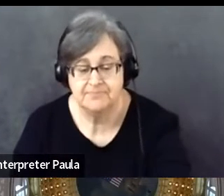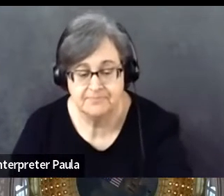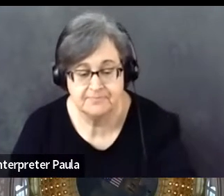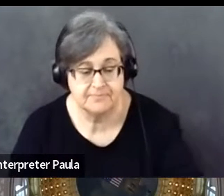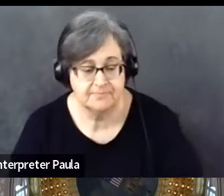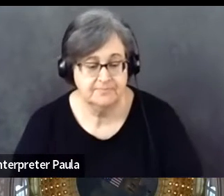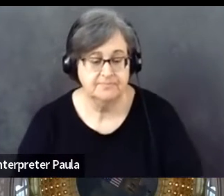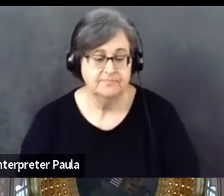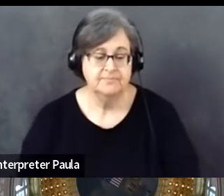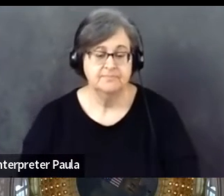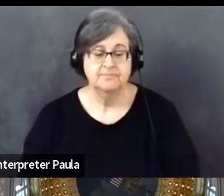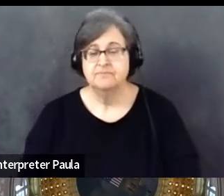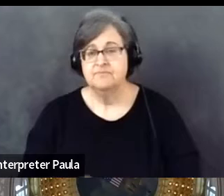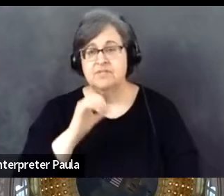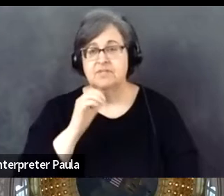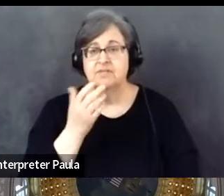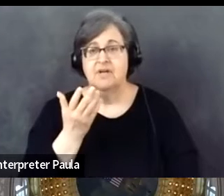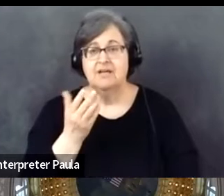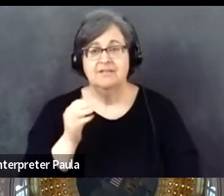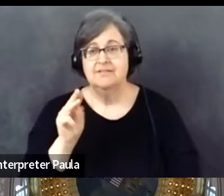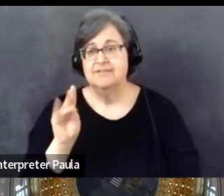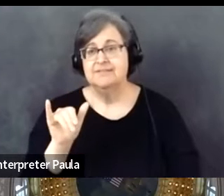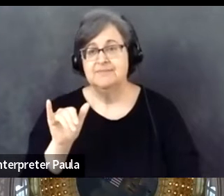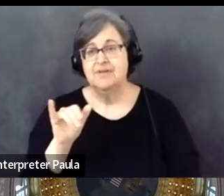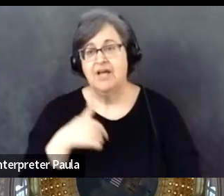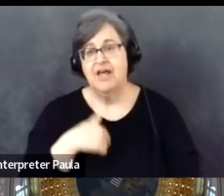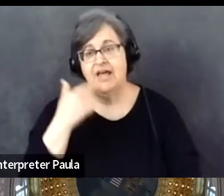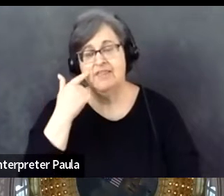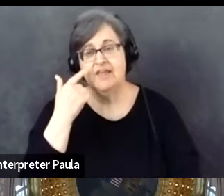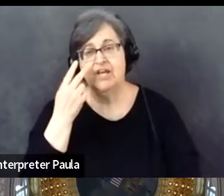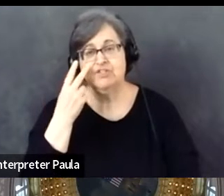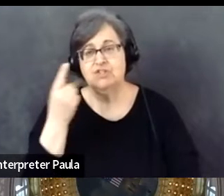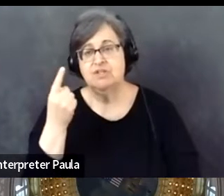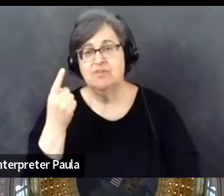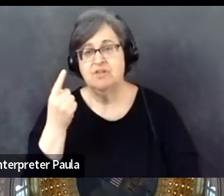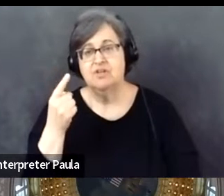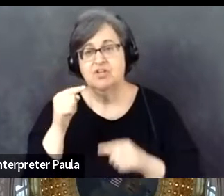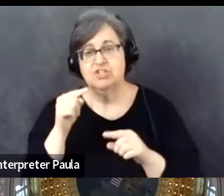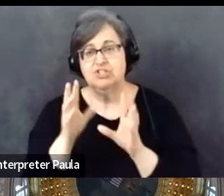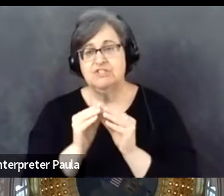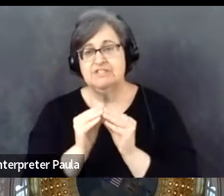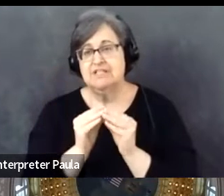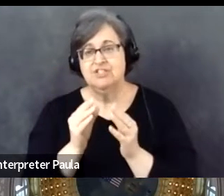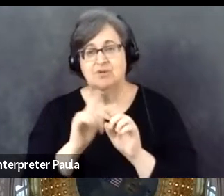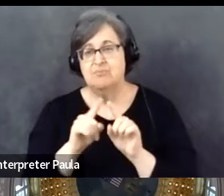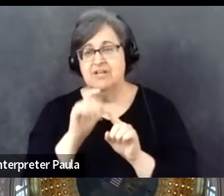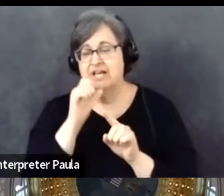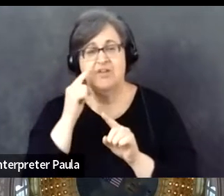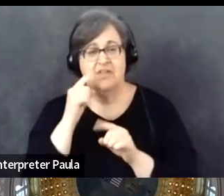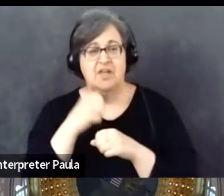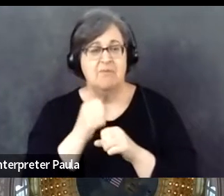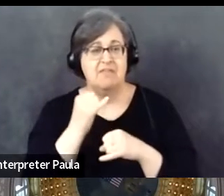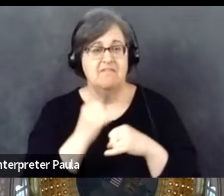I don't. The thing is, I think I saw something earlier in session, but now I don't think it made the